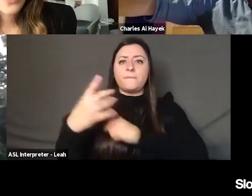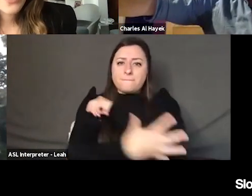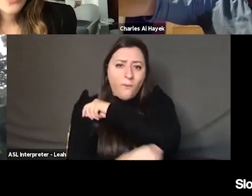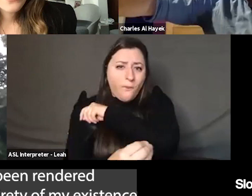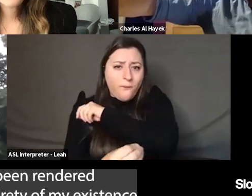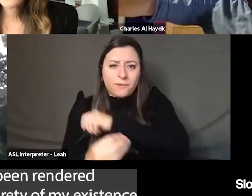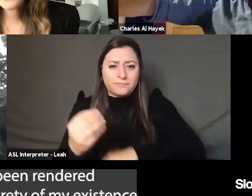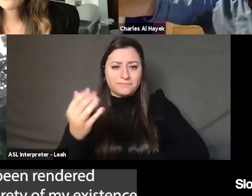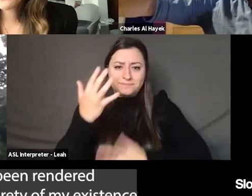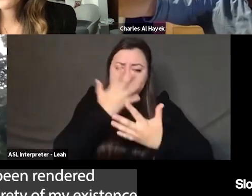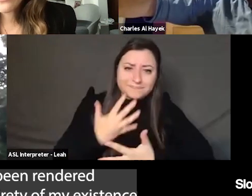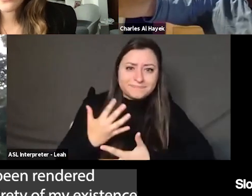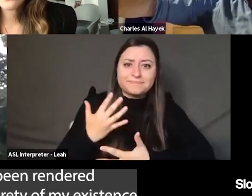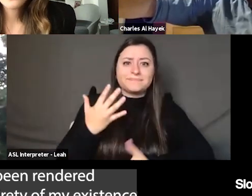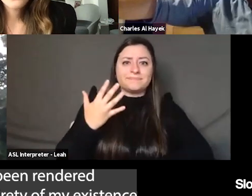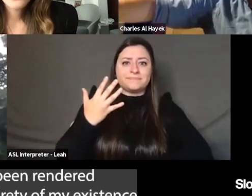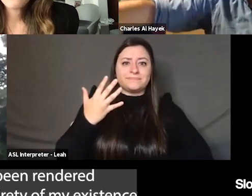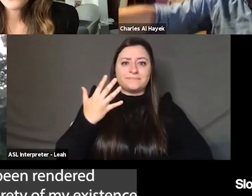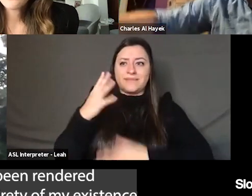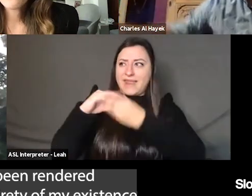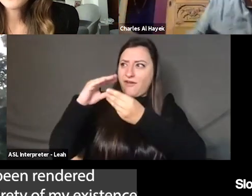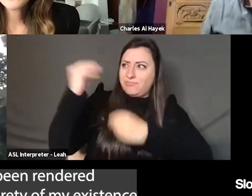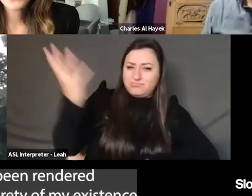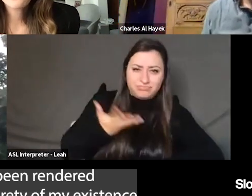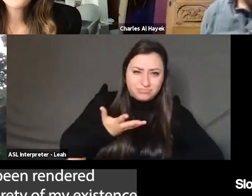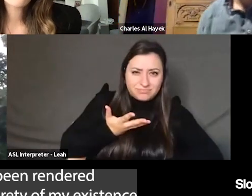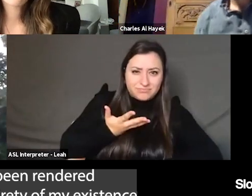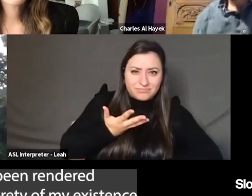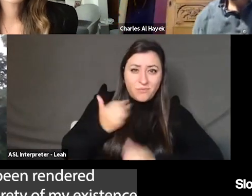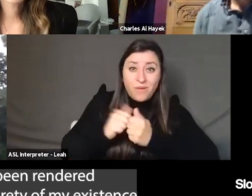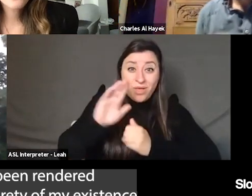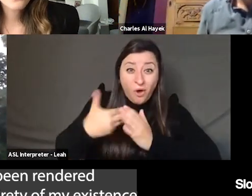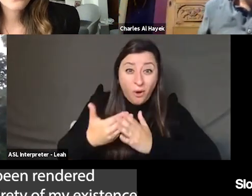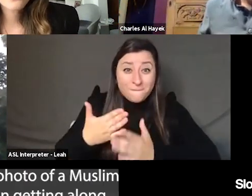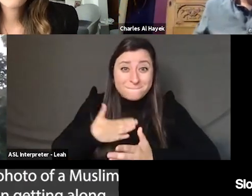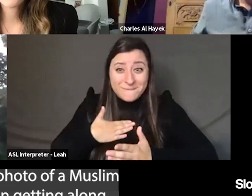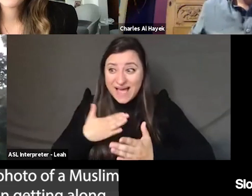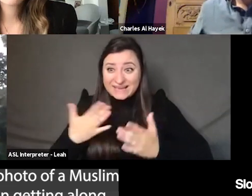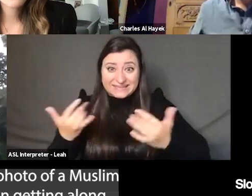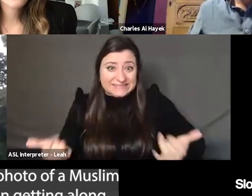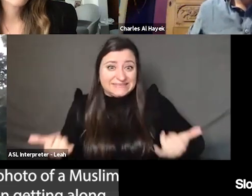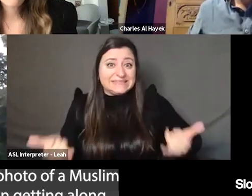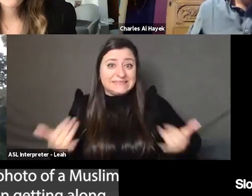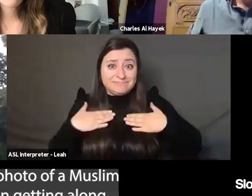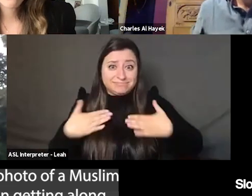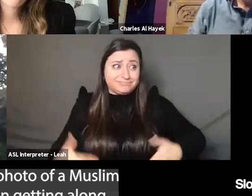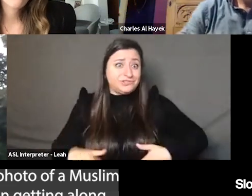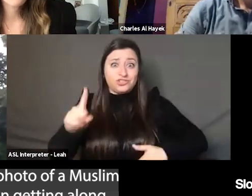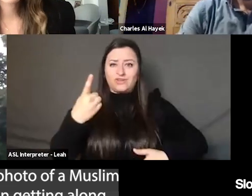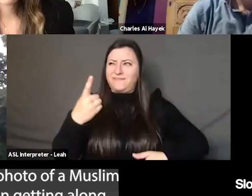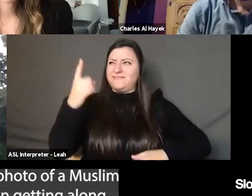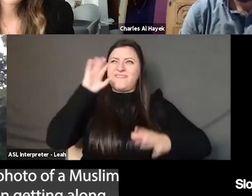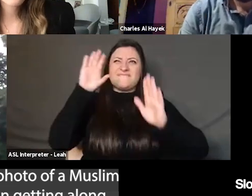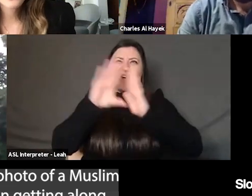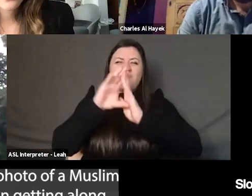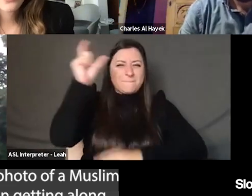narrative that I have been rendered with the entirety of my existence to just being a photo of a